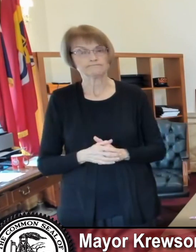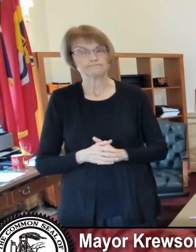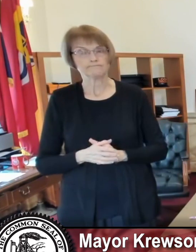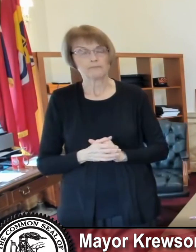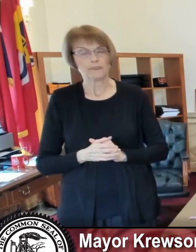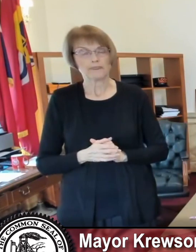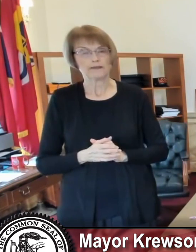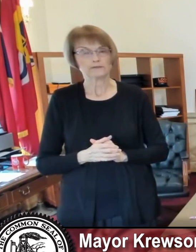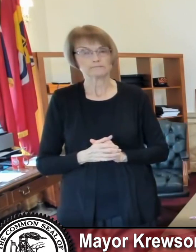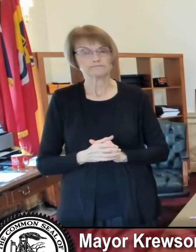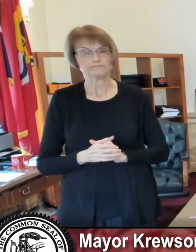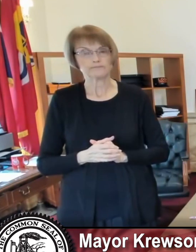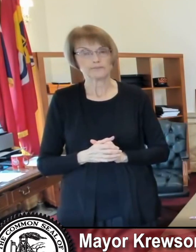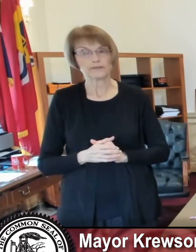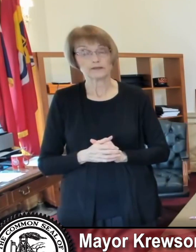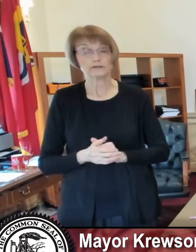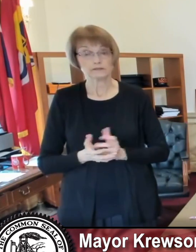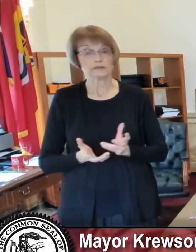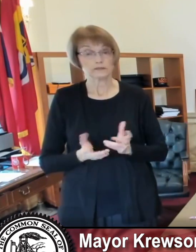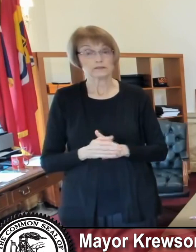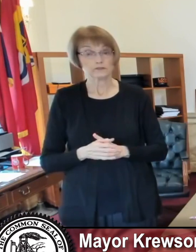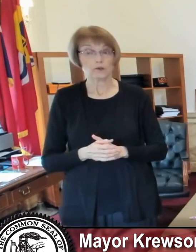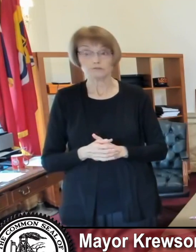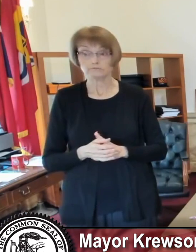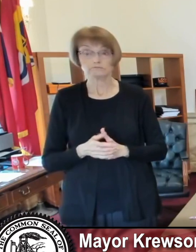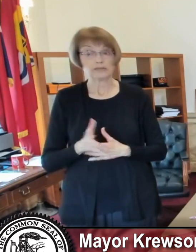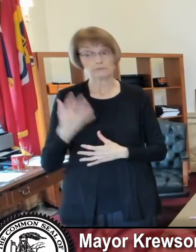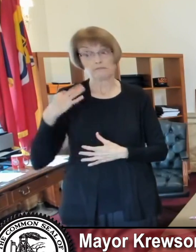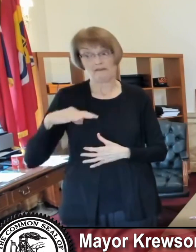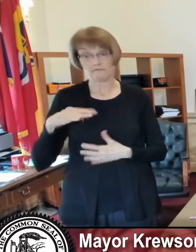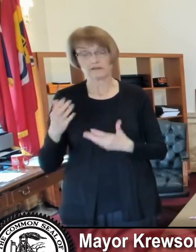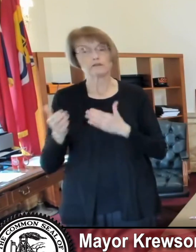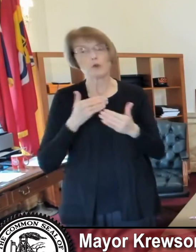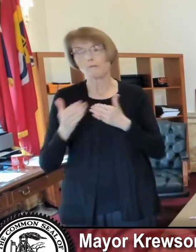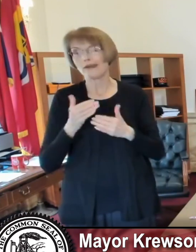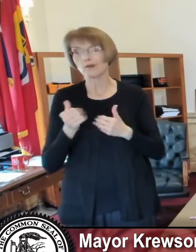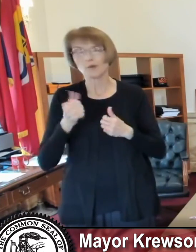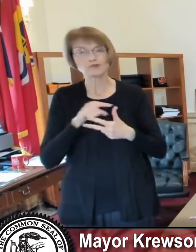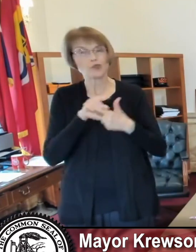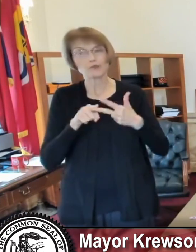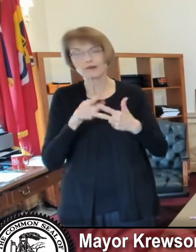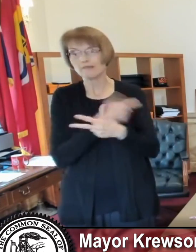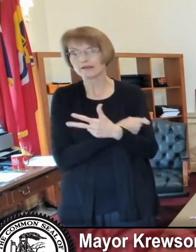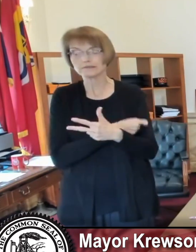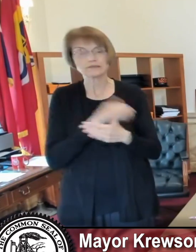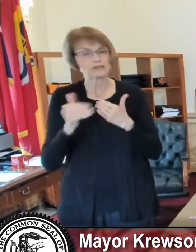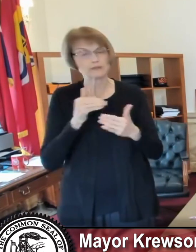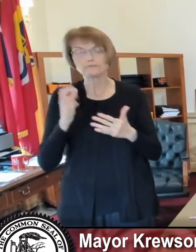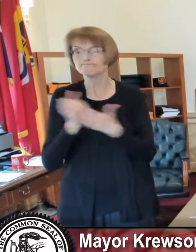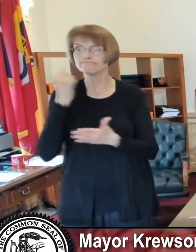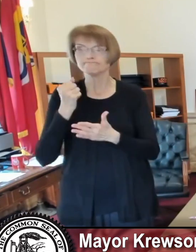you will, I think, be well served, no matter which of the vaccines it is. So,